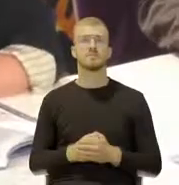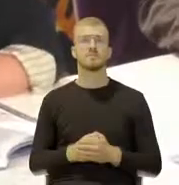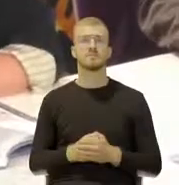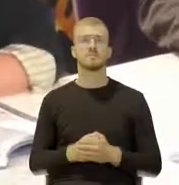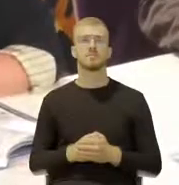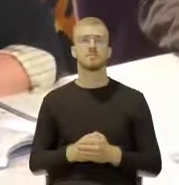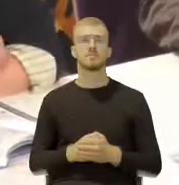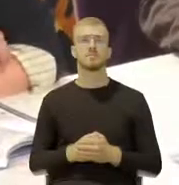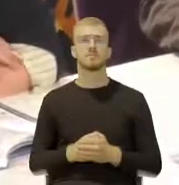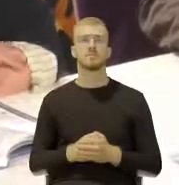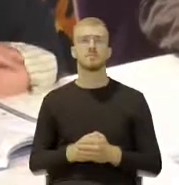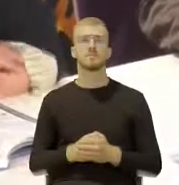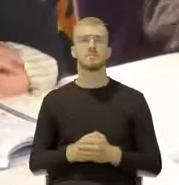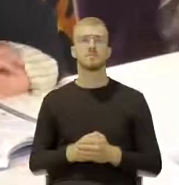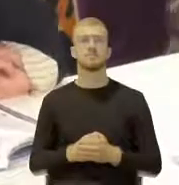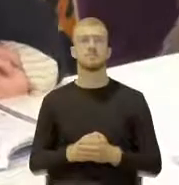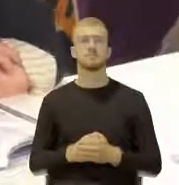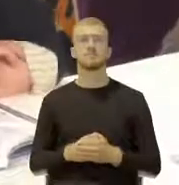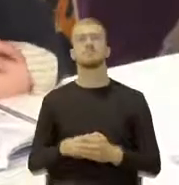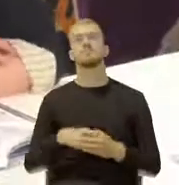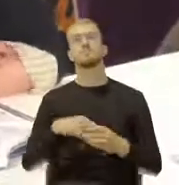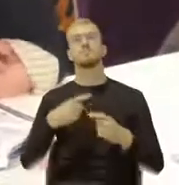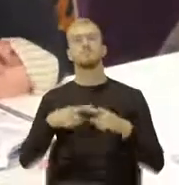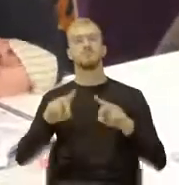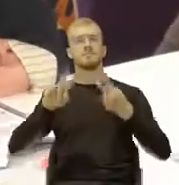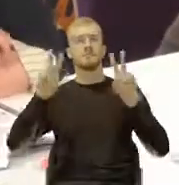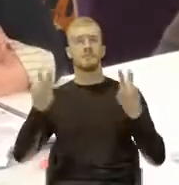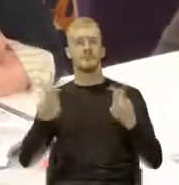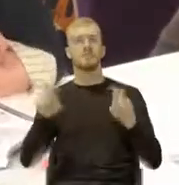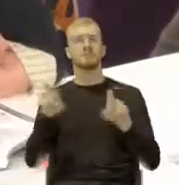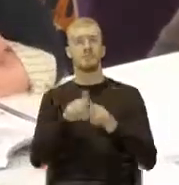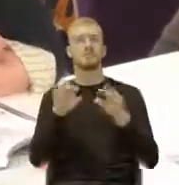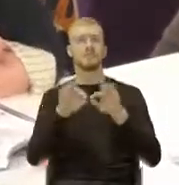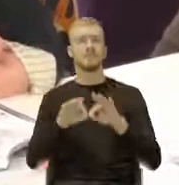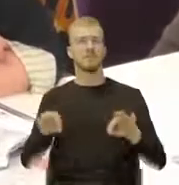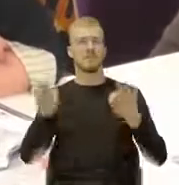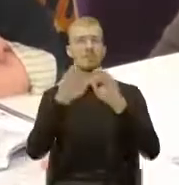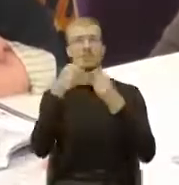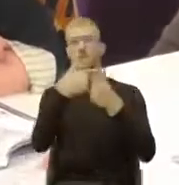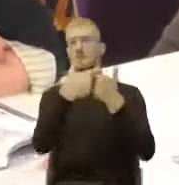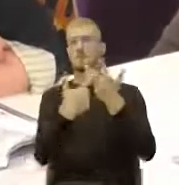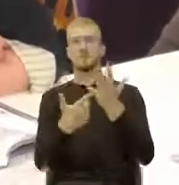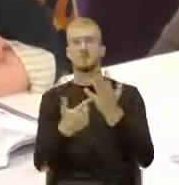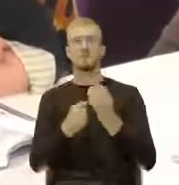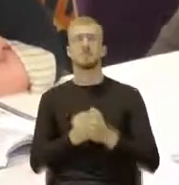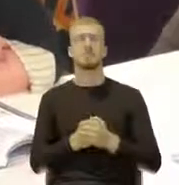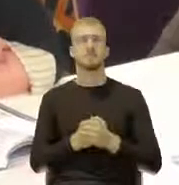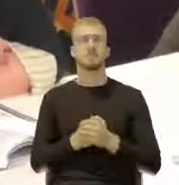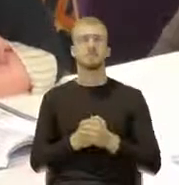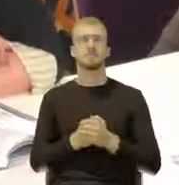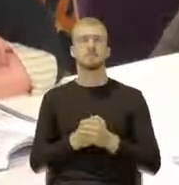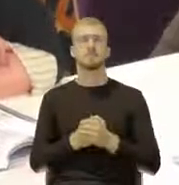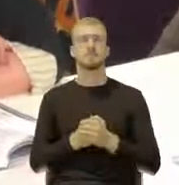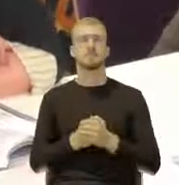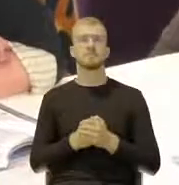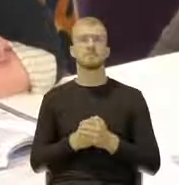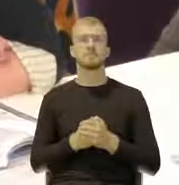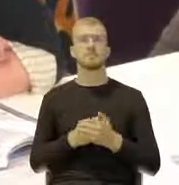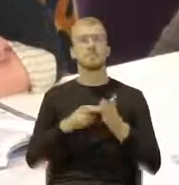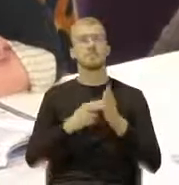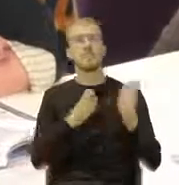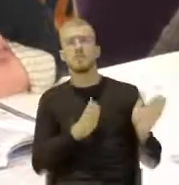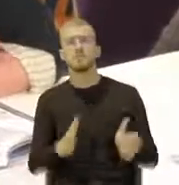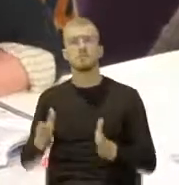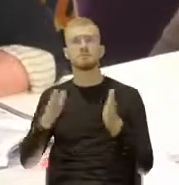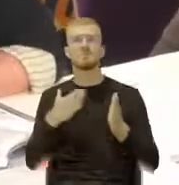like to continue to work together with all of you to implement these issues at the local level and the city